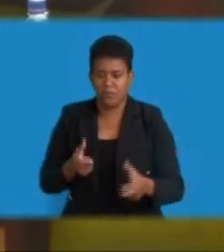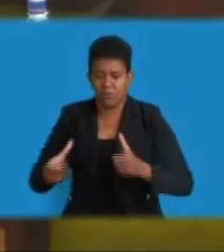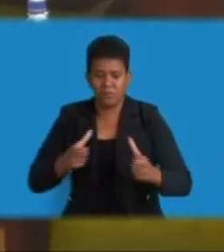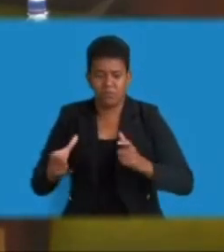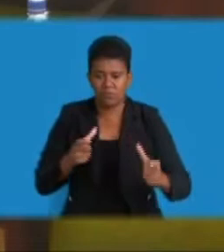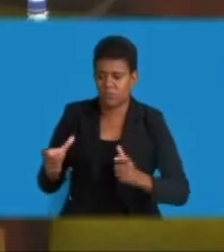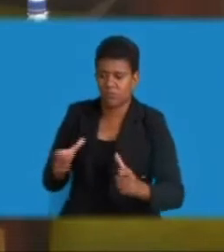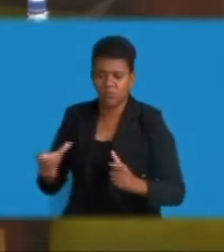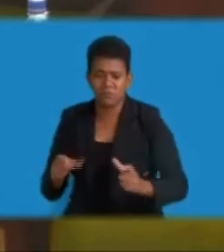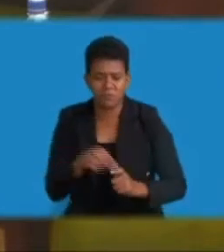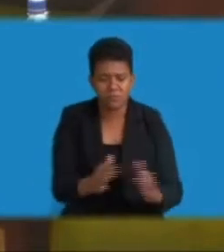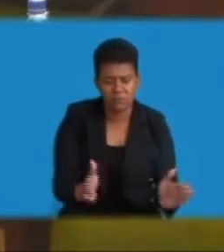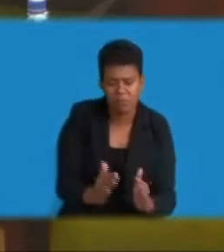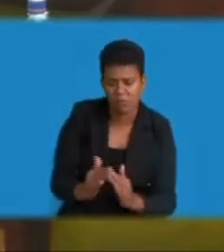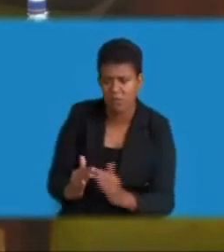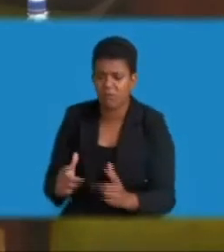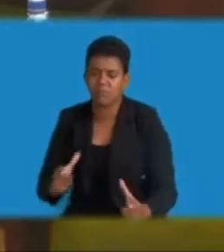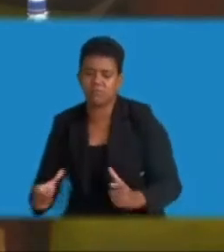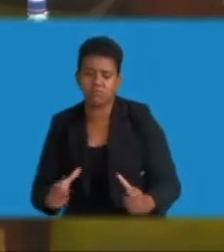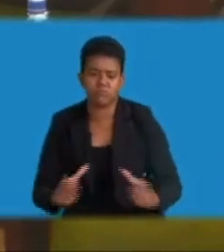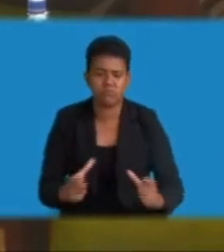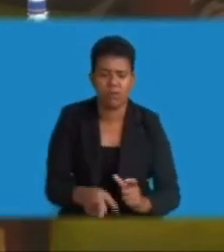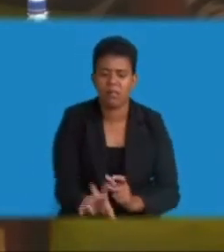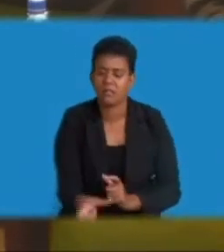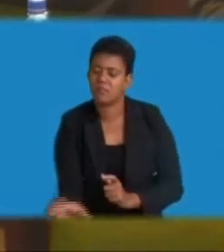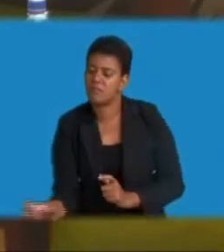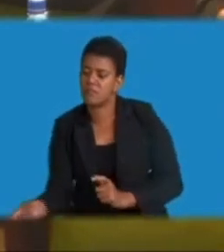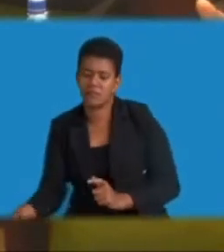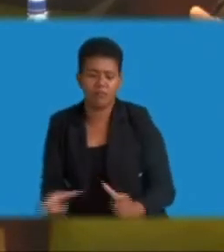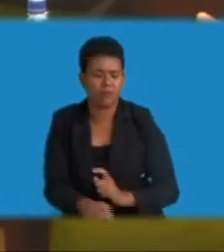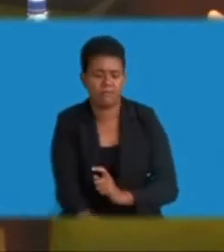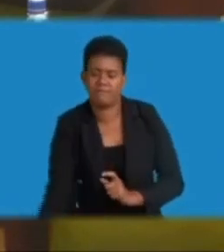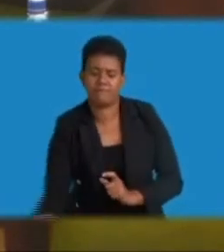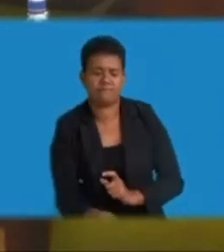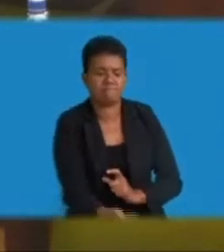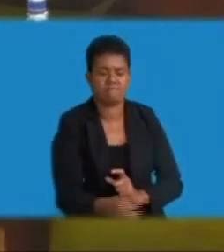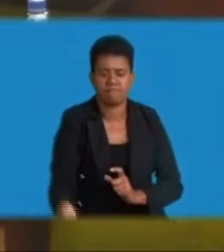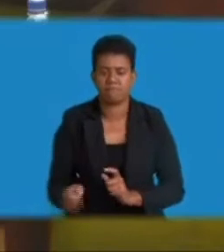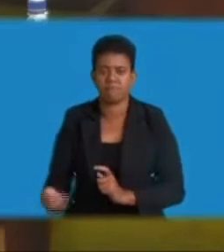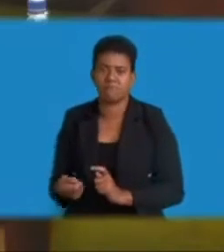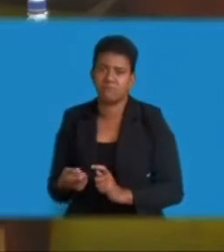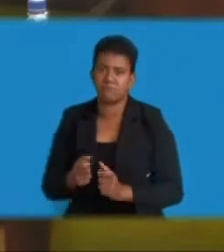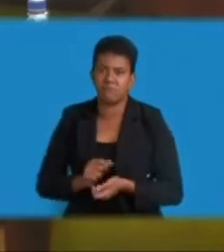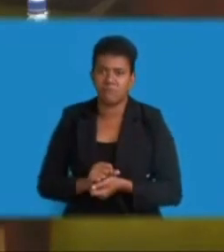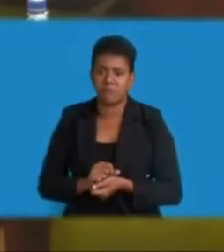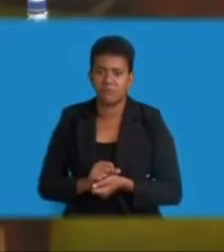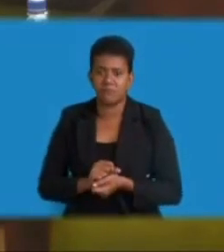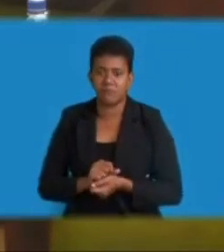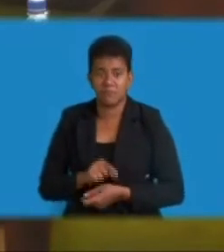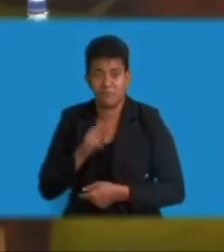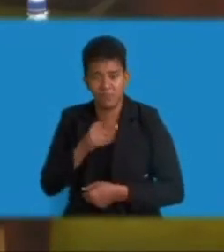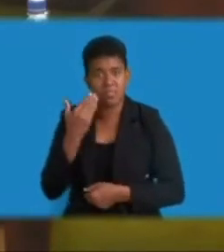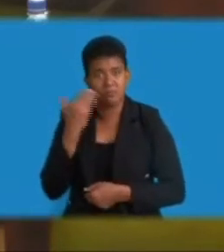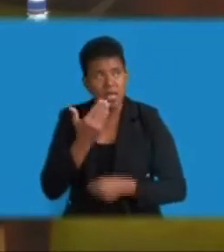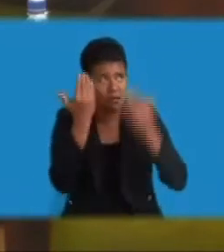It's controlling by the balls, by the nuts. Yeah. And that is the situation. The Speaker should know that.